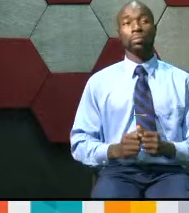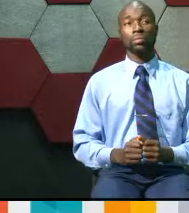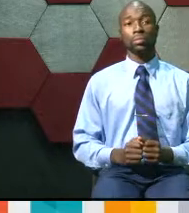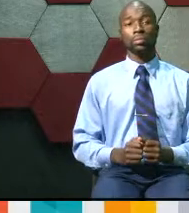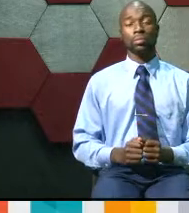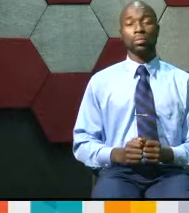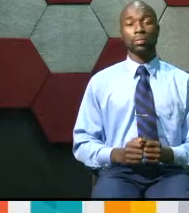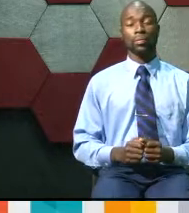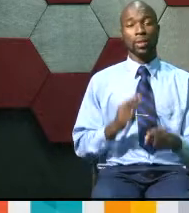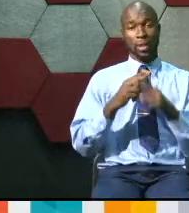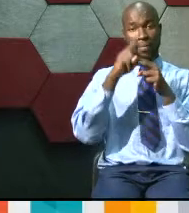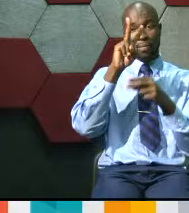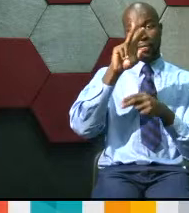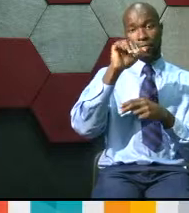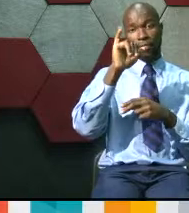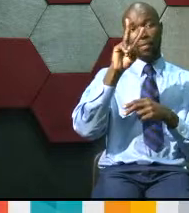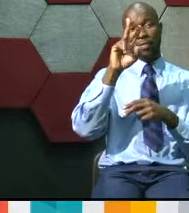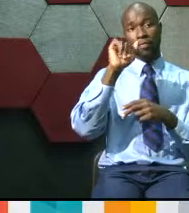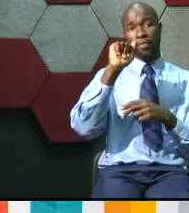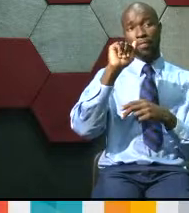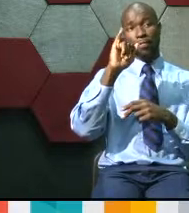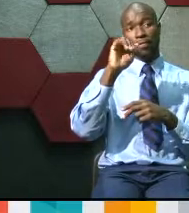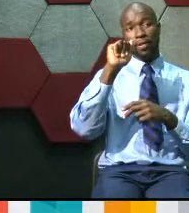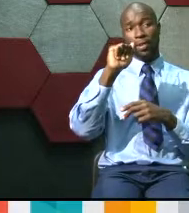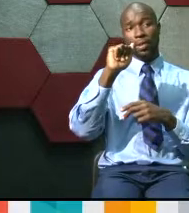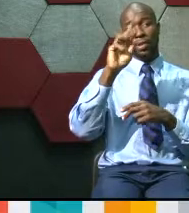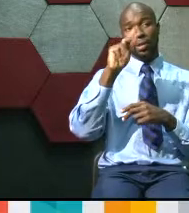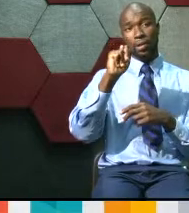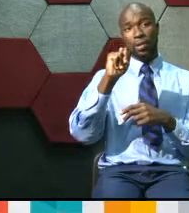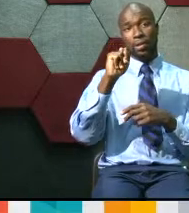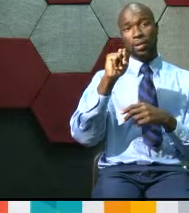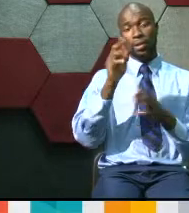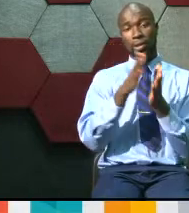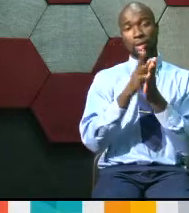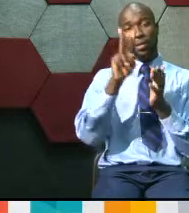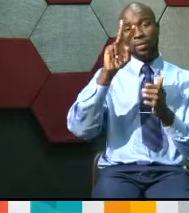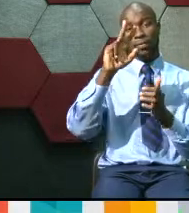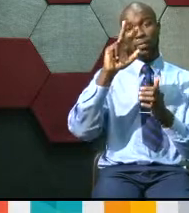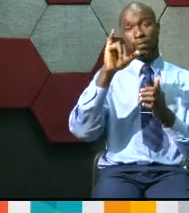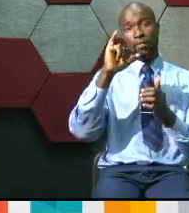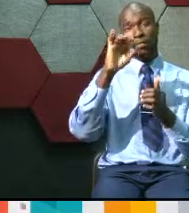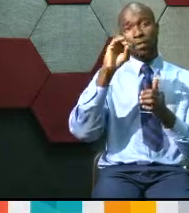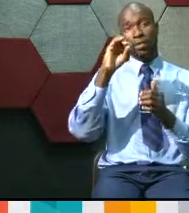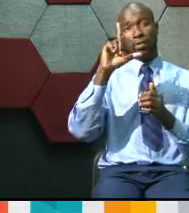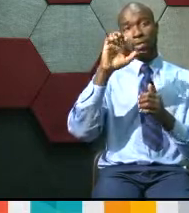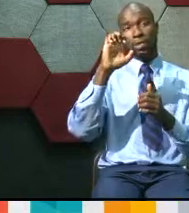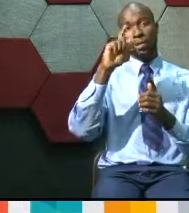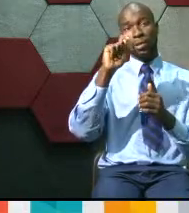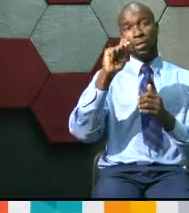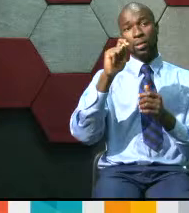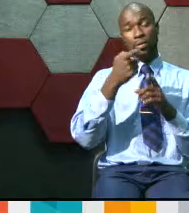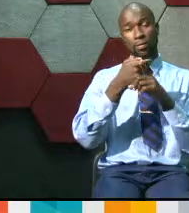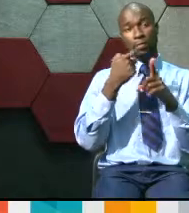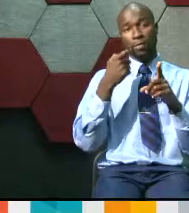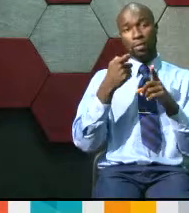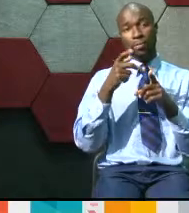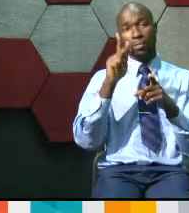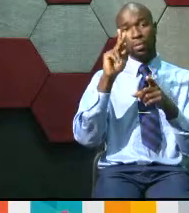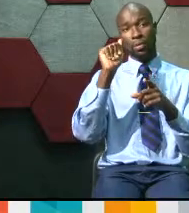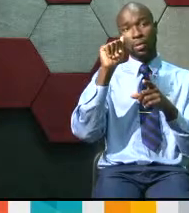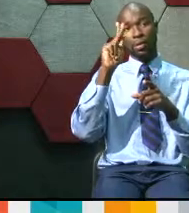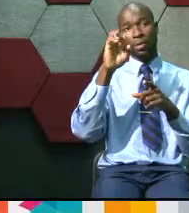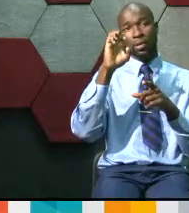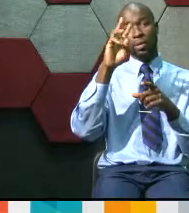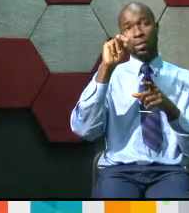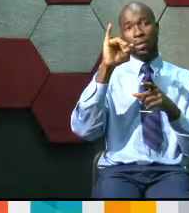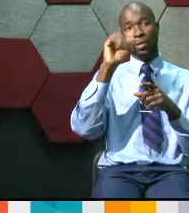are Vivian Kelusu and Violet Kakenya from Kakenya Girls High School in